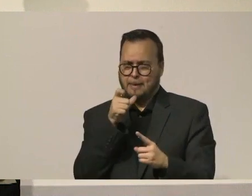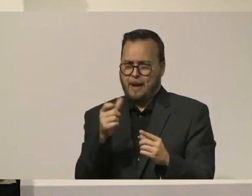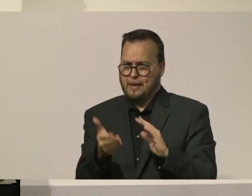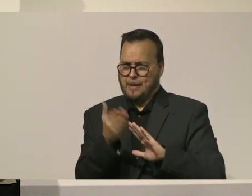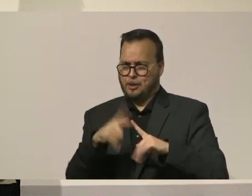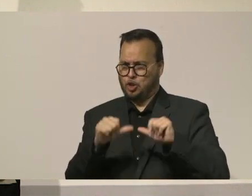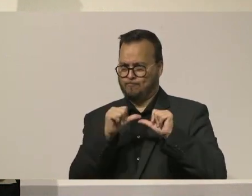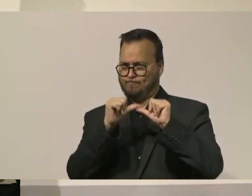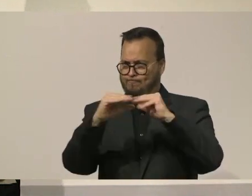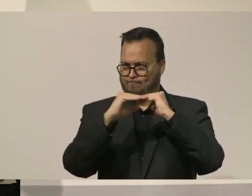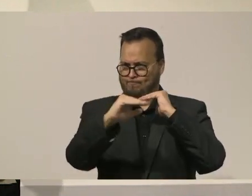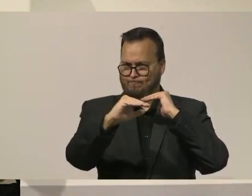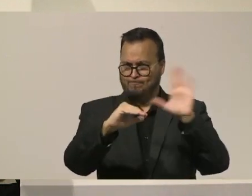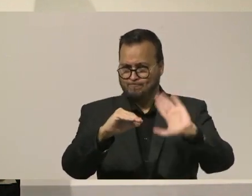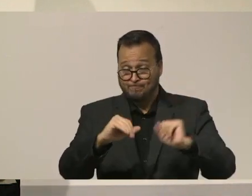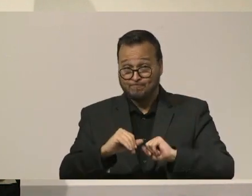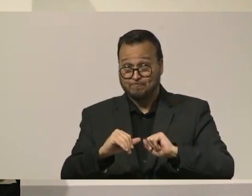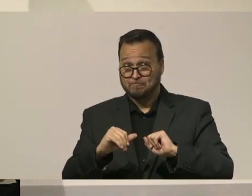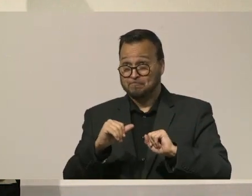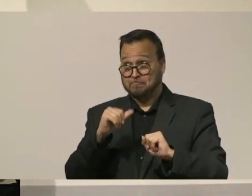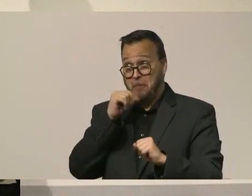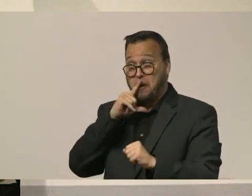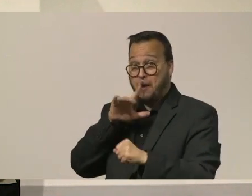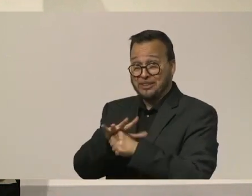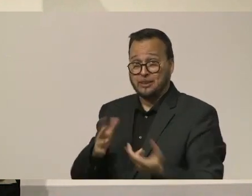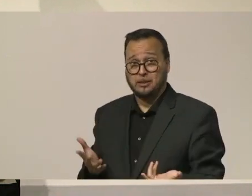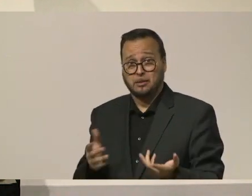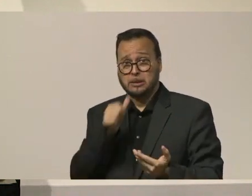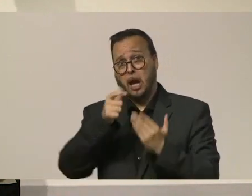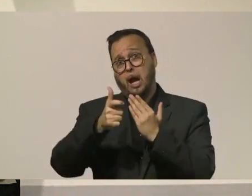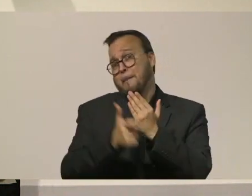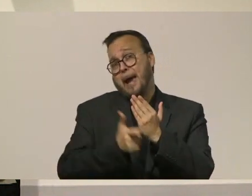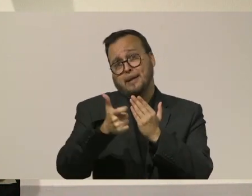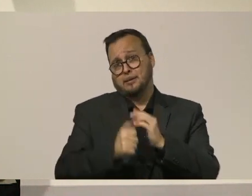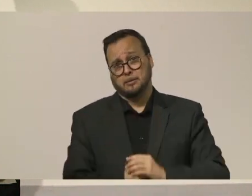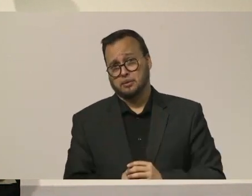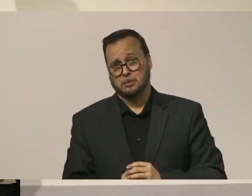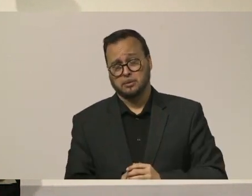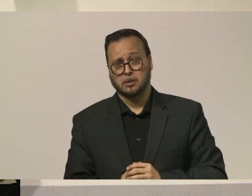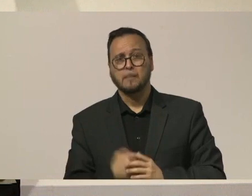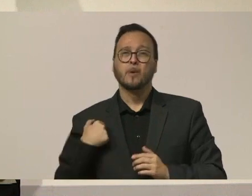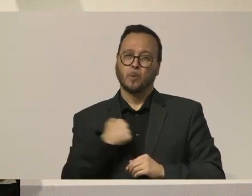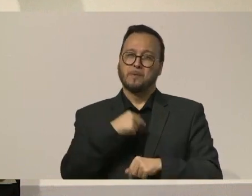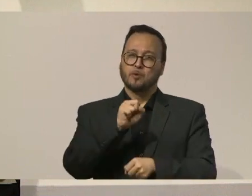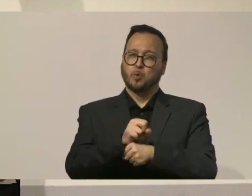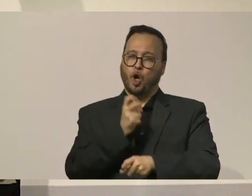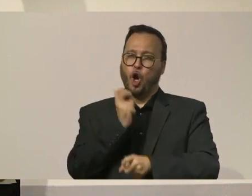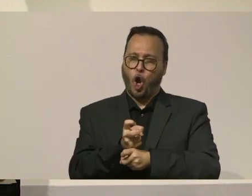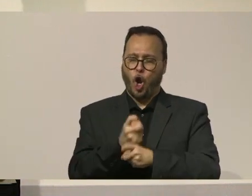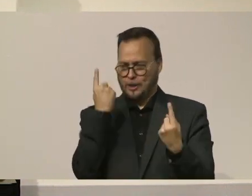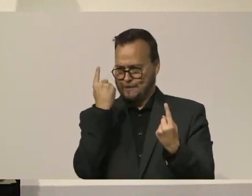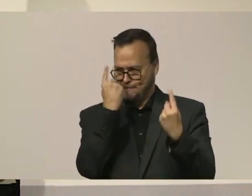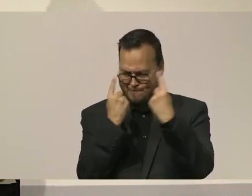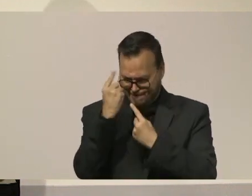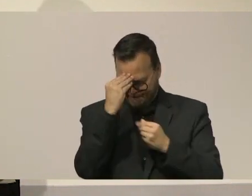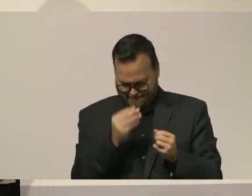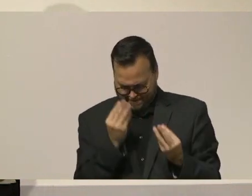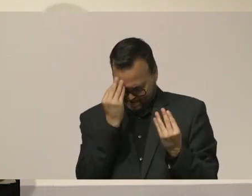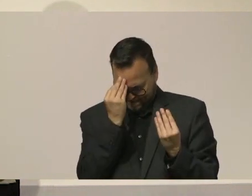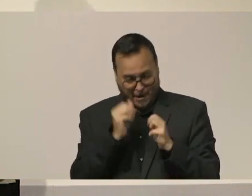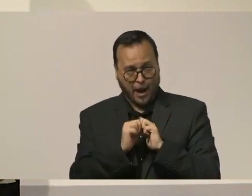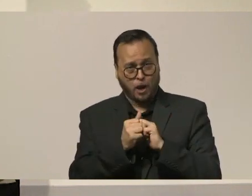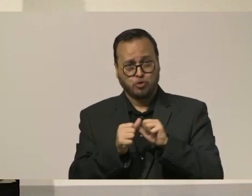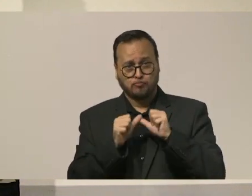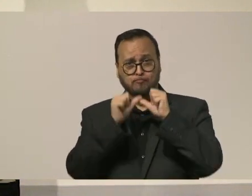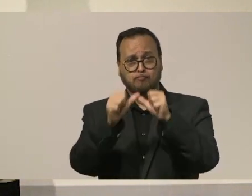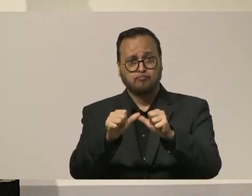maintain. Nothing is guaranteed. None of this is automatic. We're going to have to work hard and thoughtfully to sustain LaGuardia's